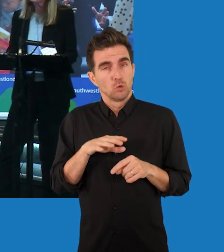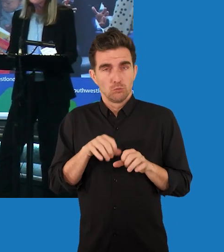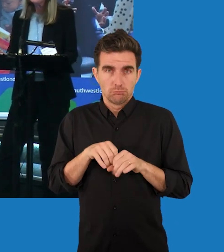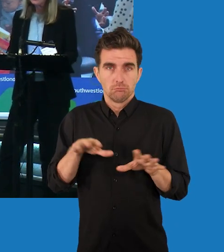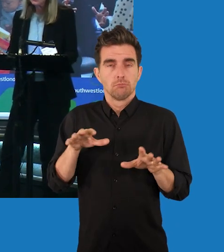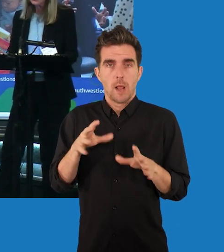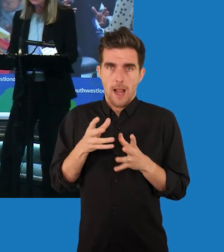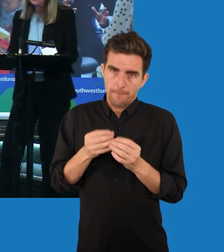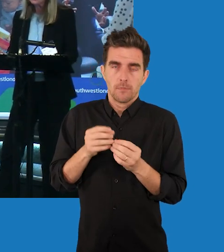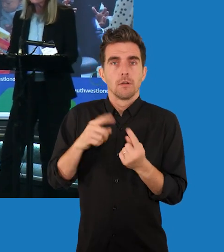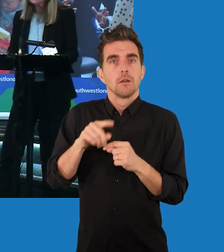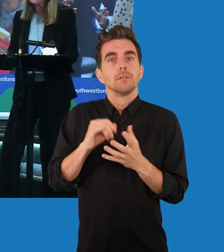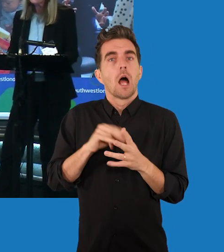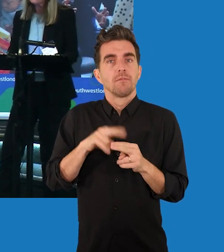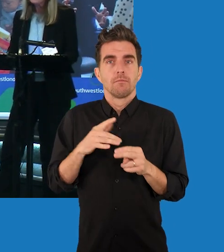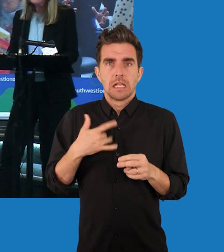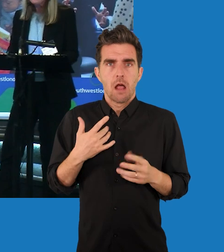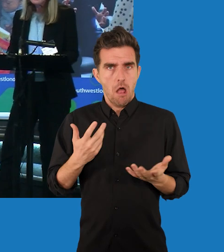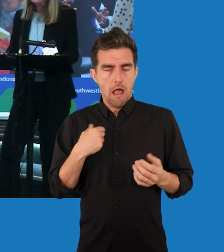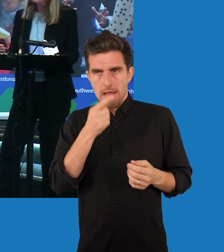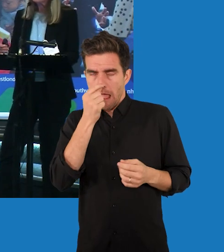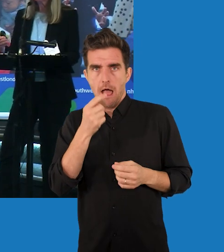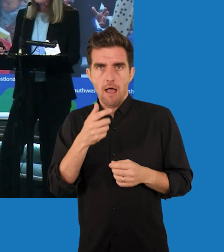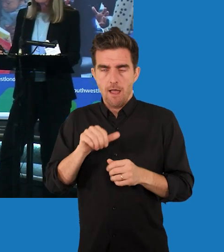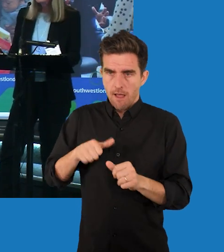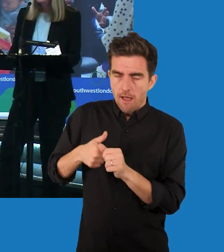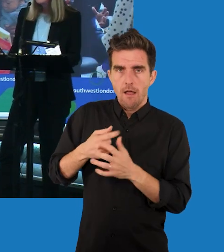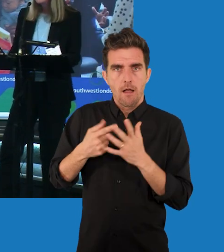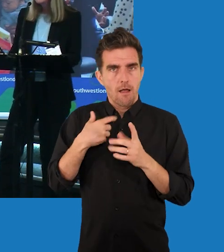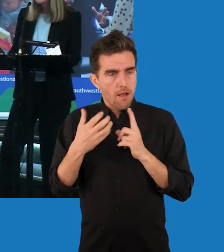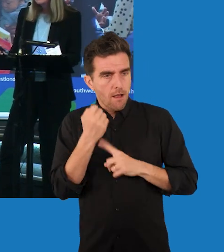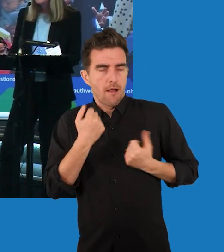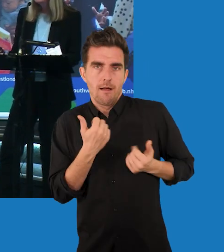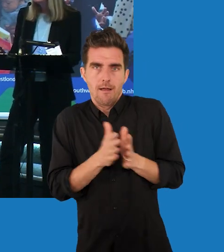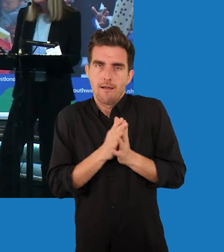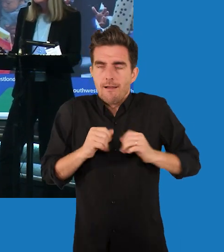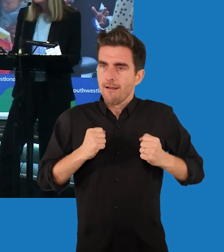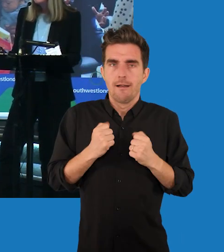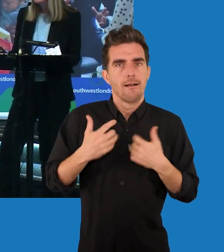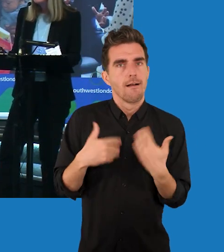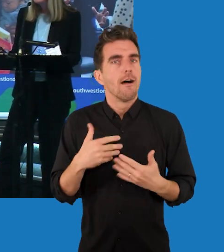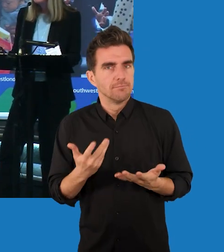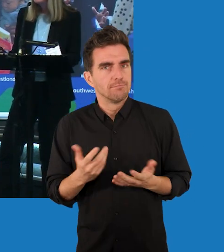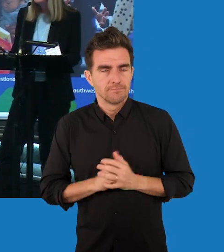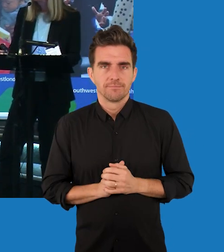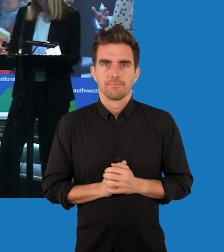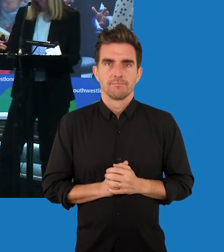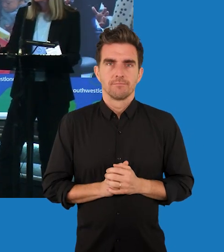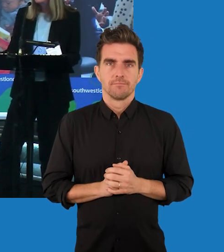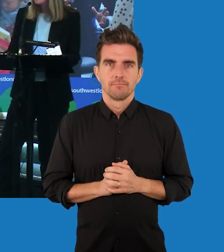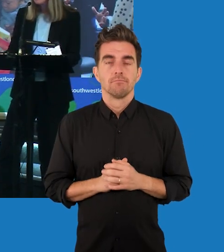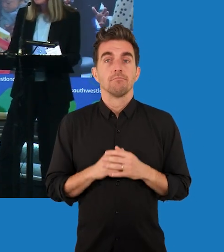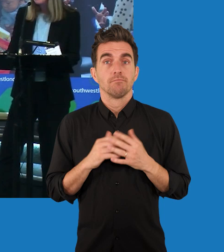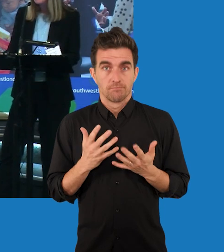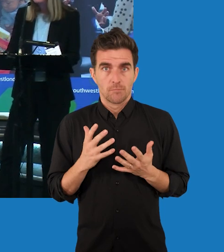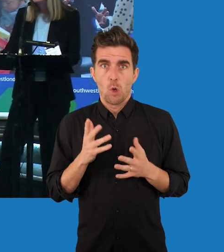we also set out to do with this was to help our staff to feel that they were able to